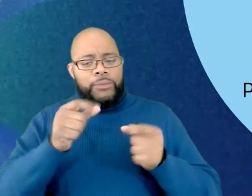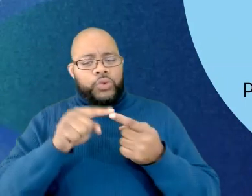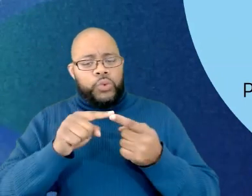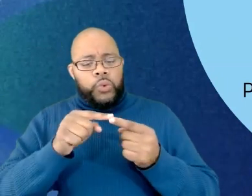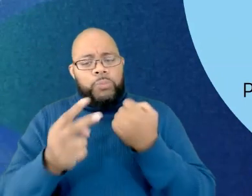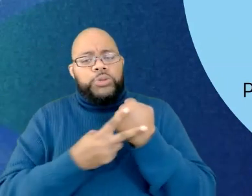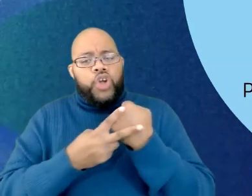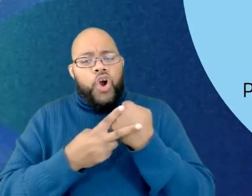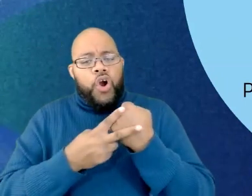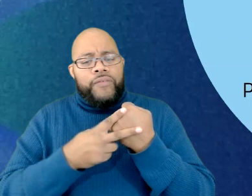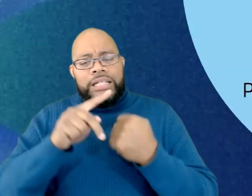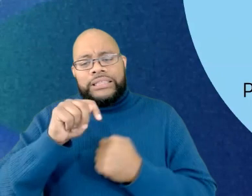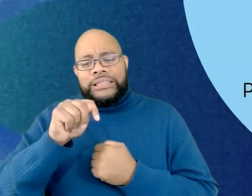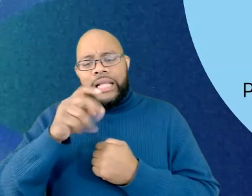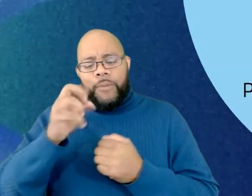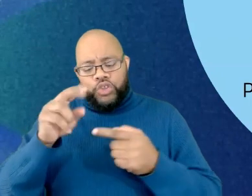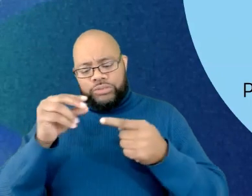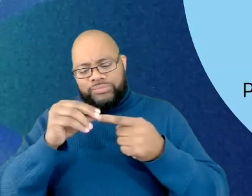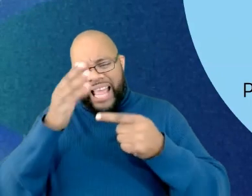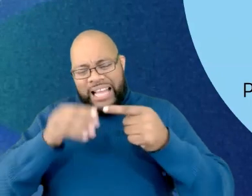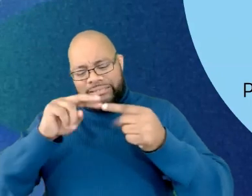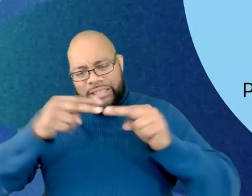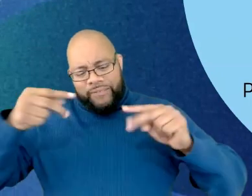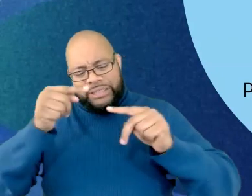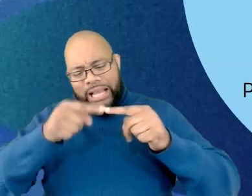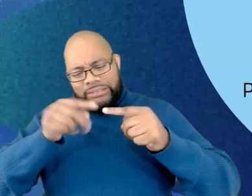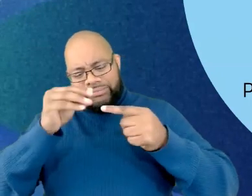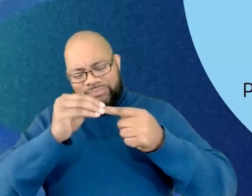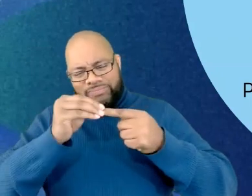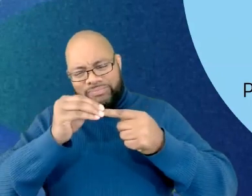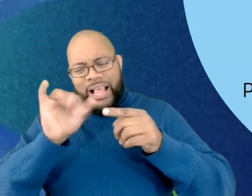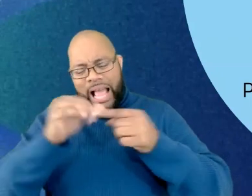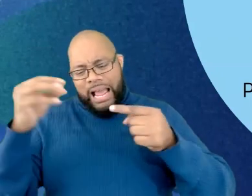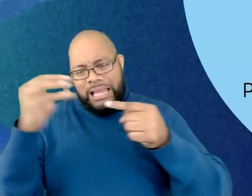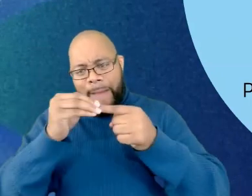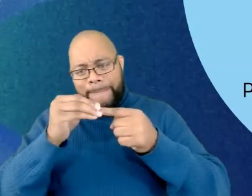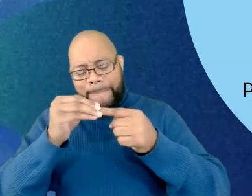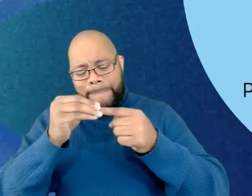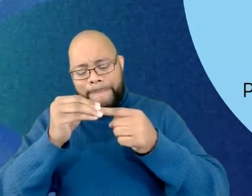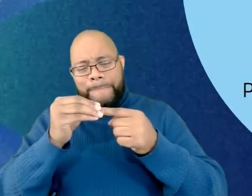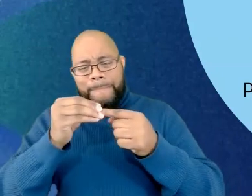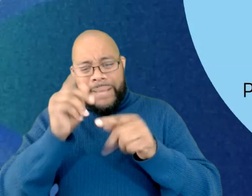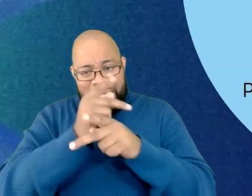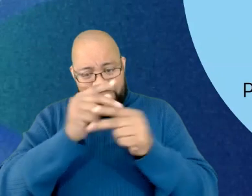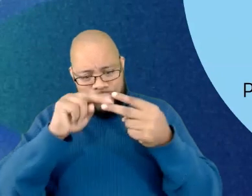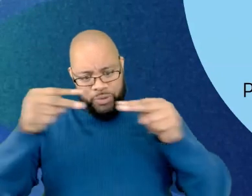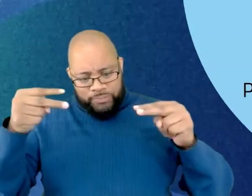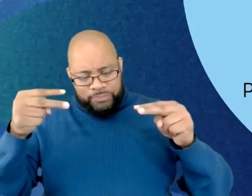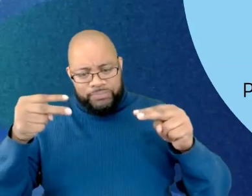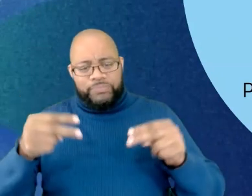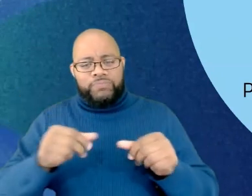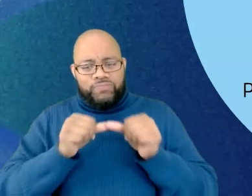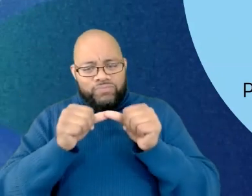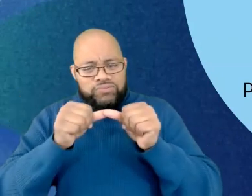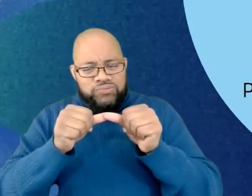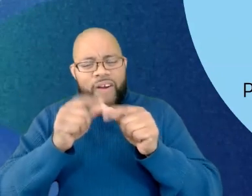able to preserve the telomeres at the ends of the DNA. Telomeres are like caps you put on the end of a strand of DNA. They